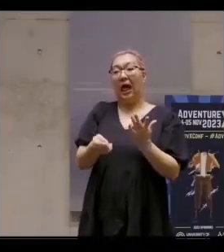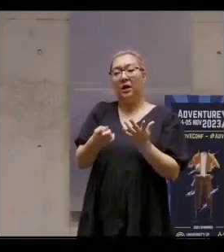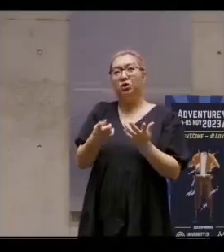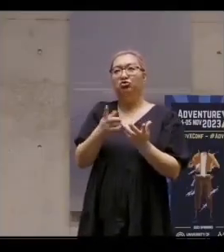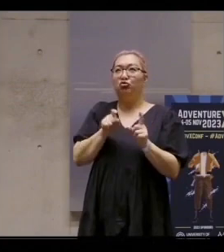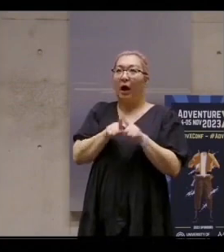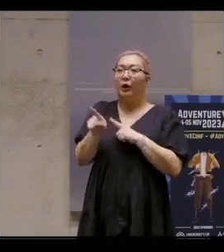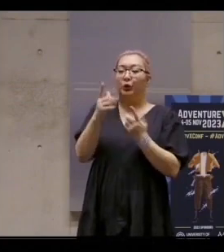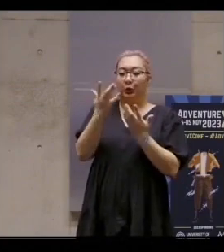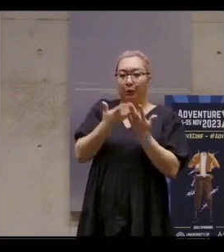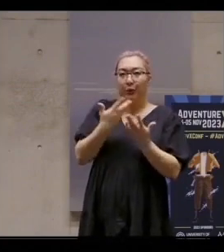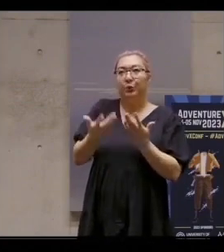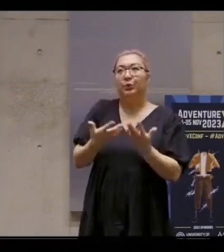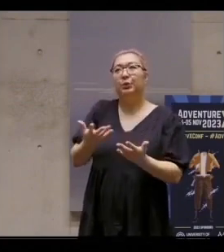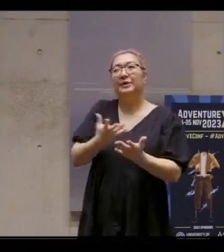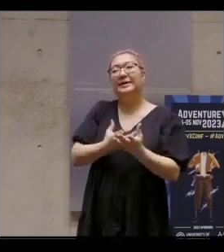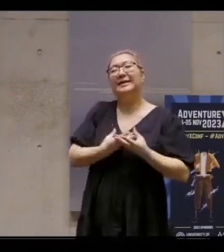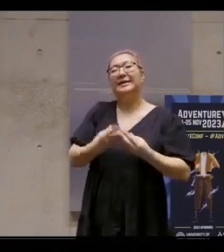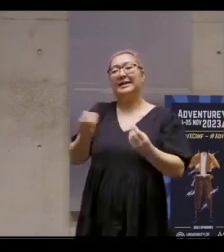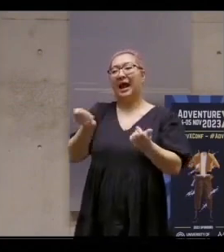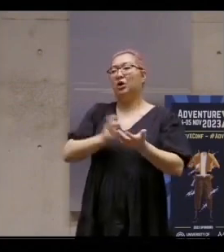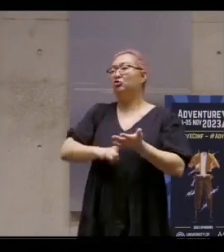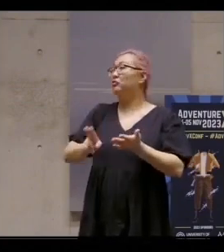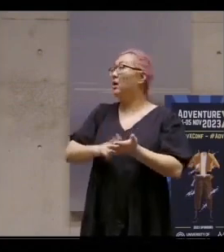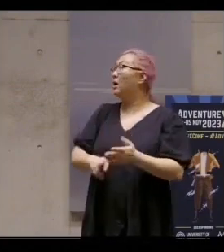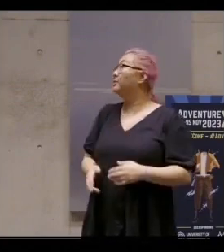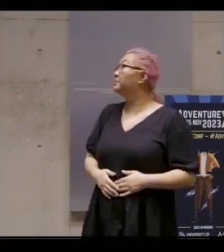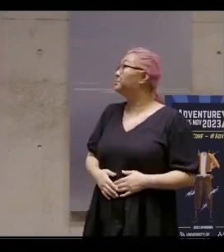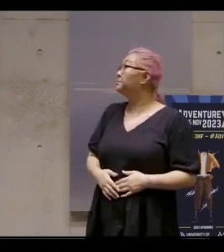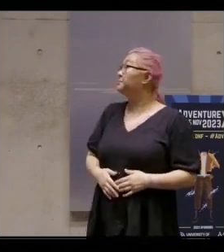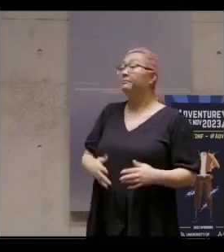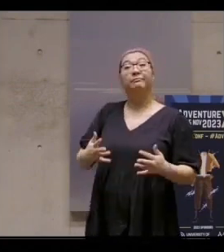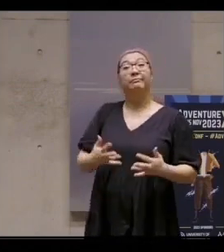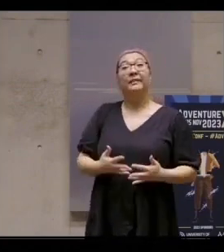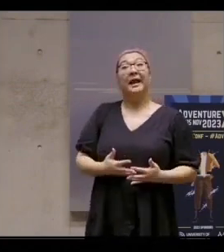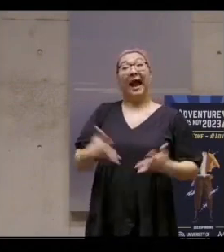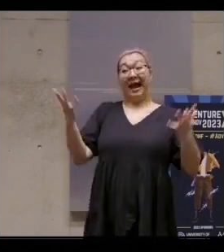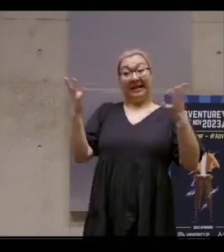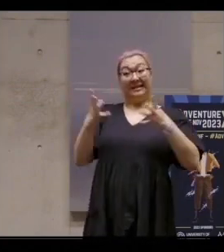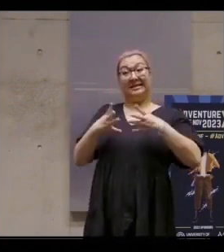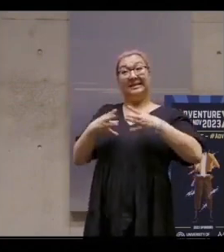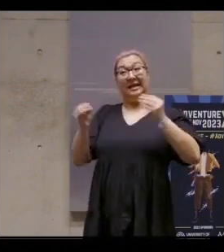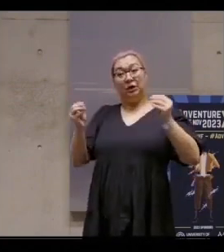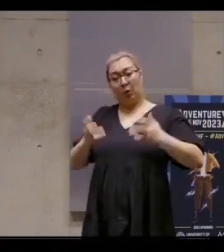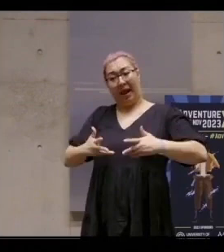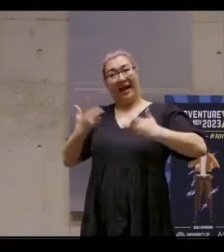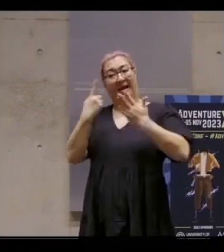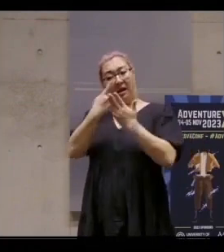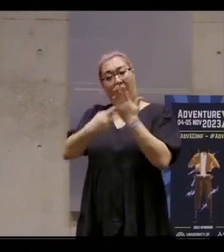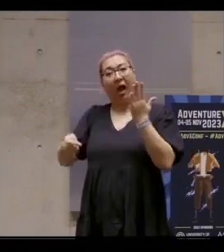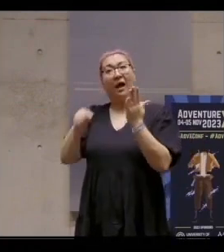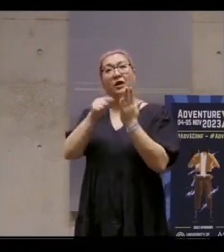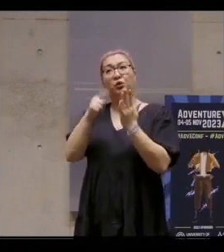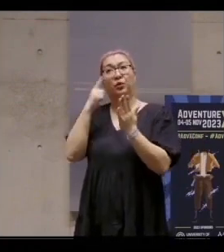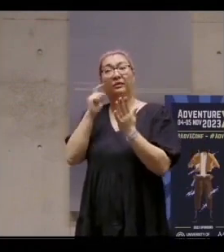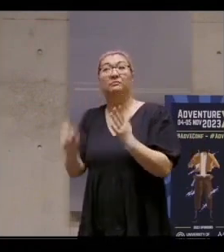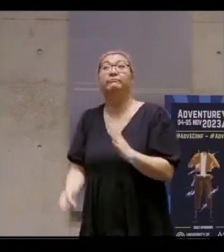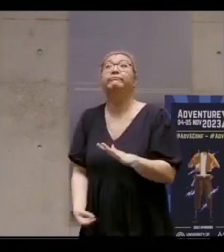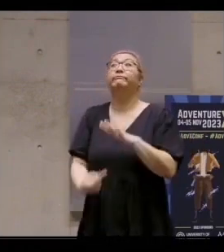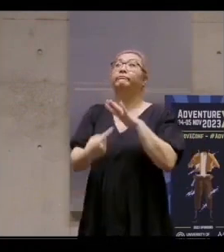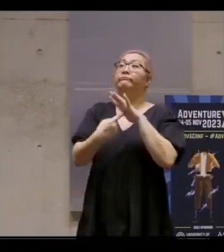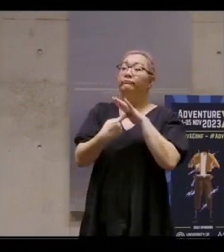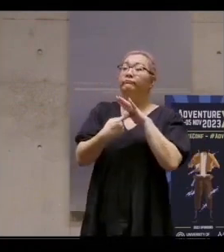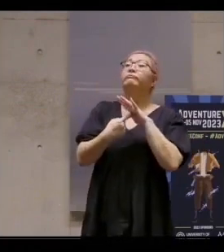Prioritize the sections or lines or scenes according to what you know you have to get in the can this session, and what you